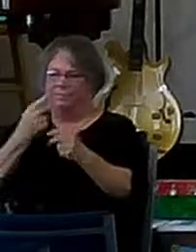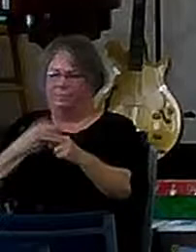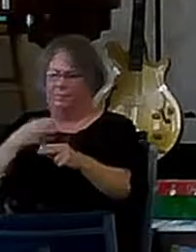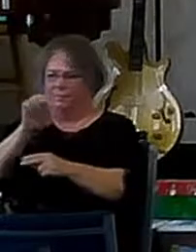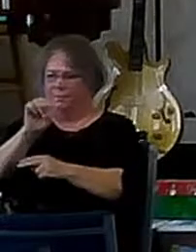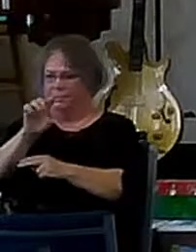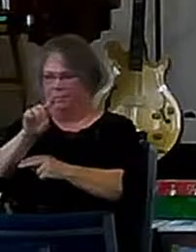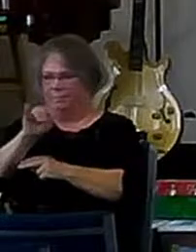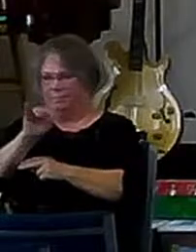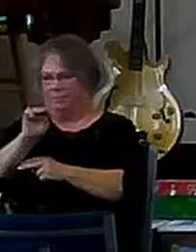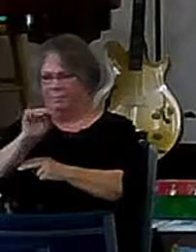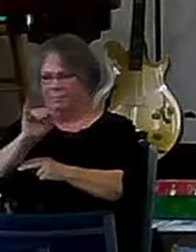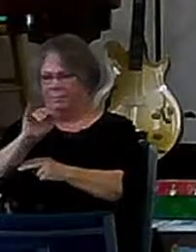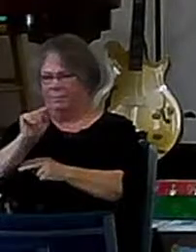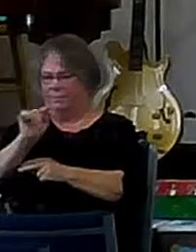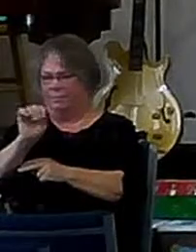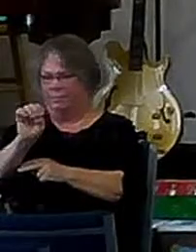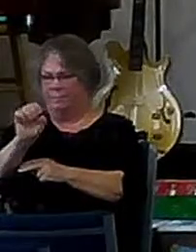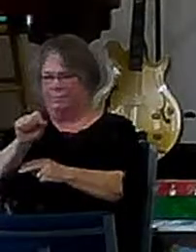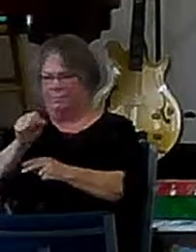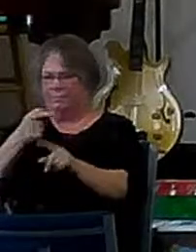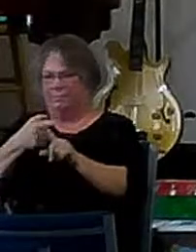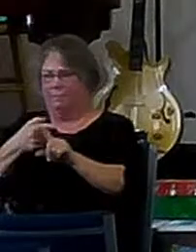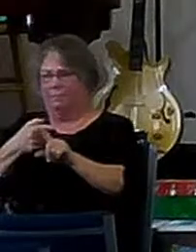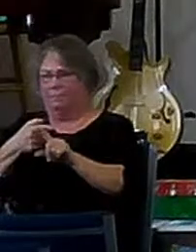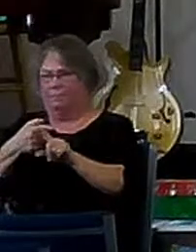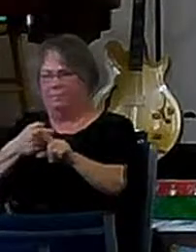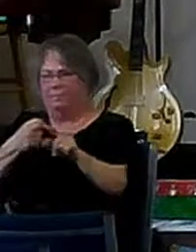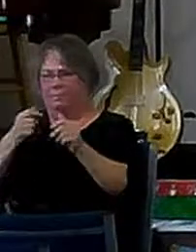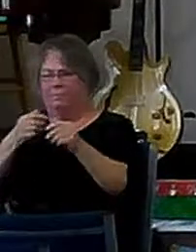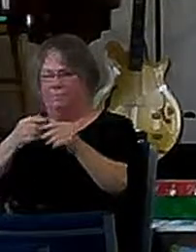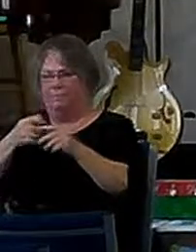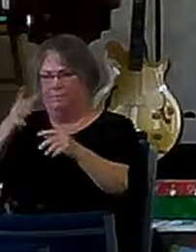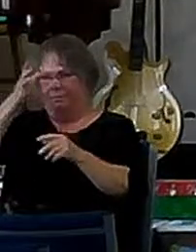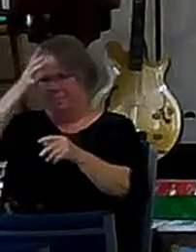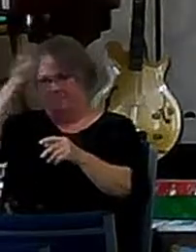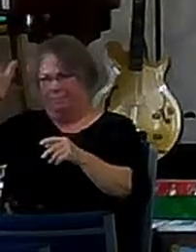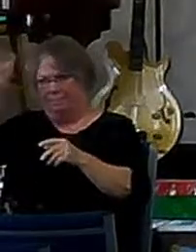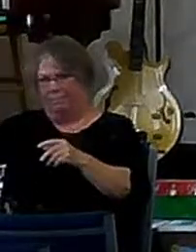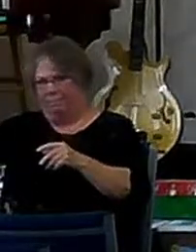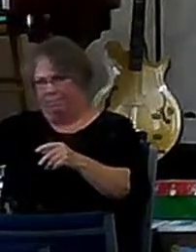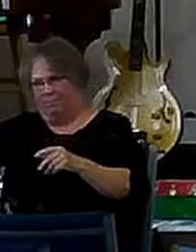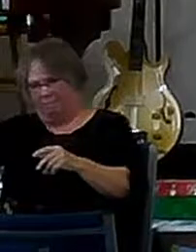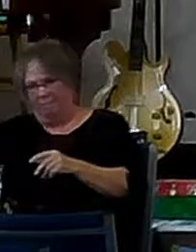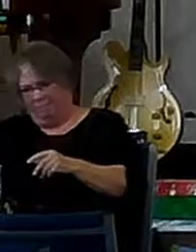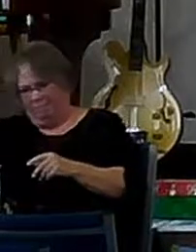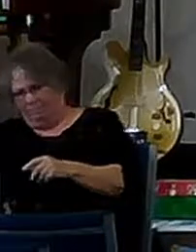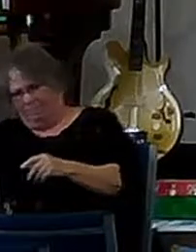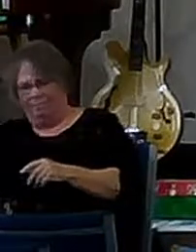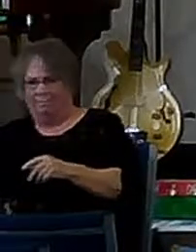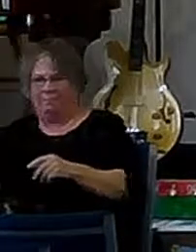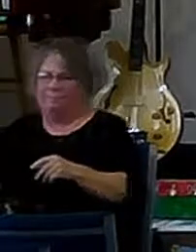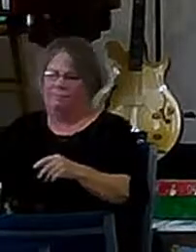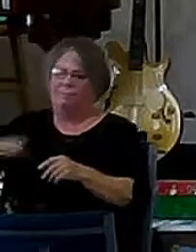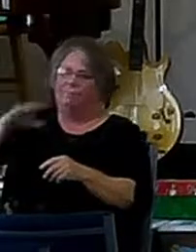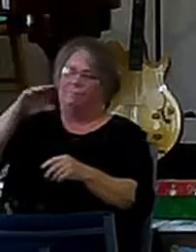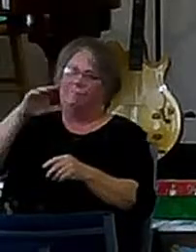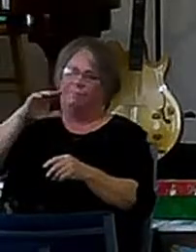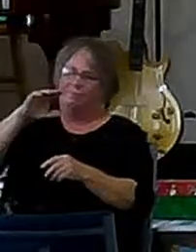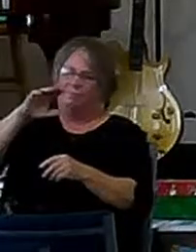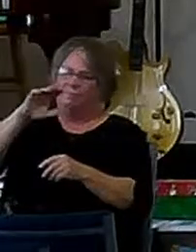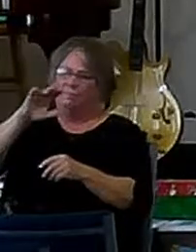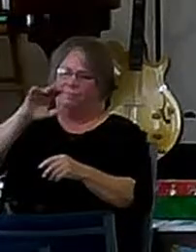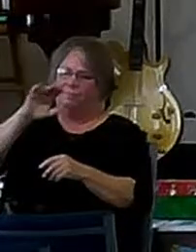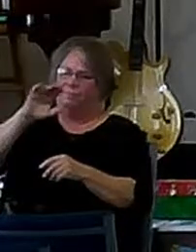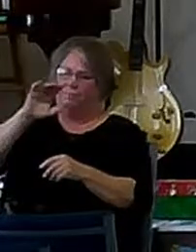Anybody? I heard it. Esau. Is Esau a son of Abraham? Does he have the blood